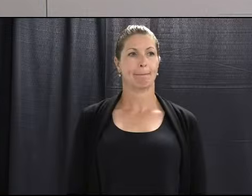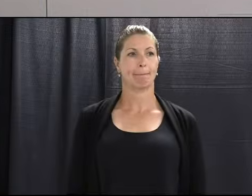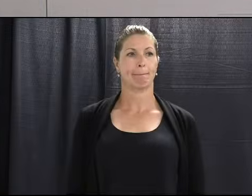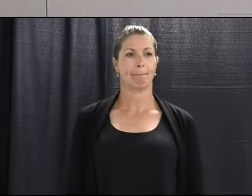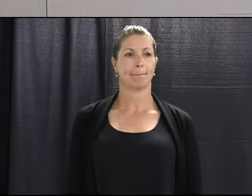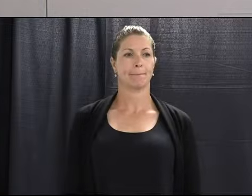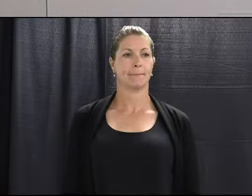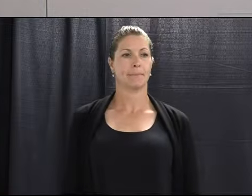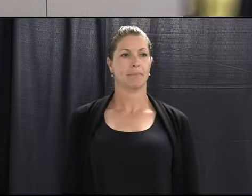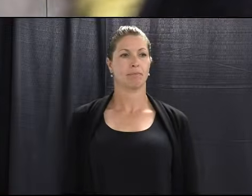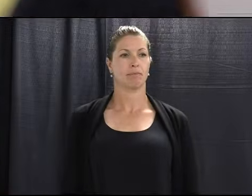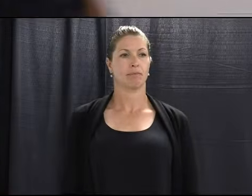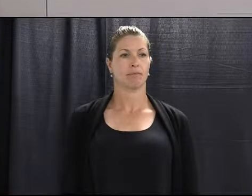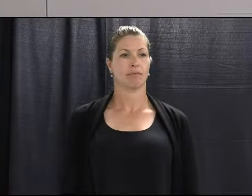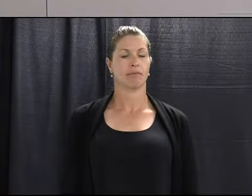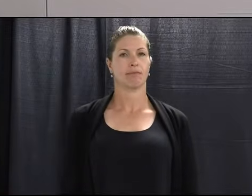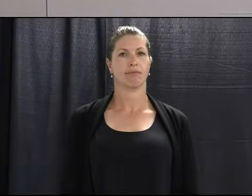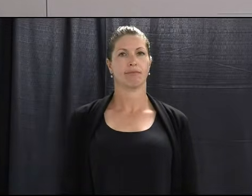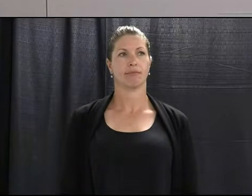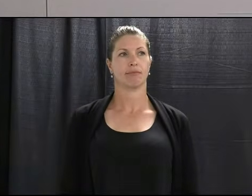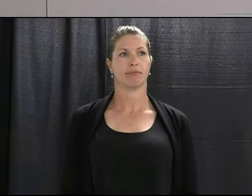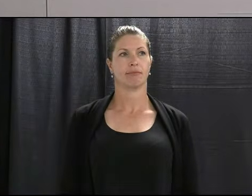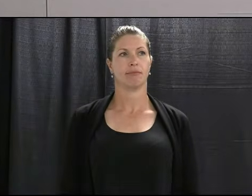Thank you.